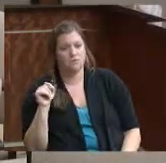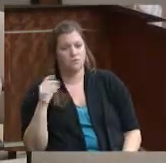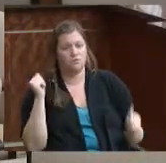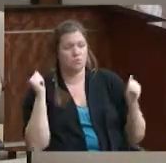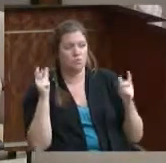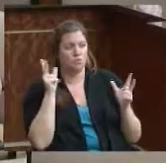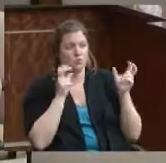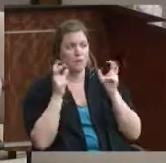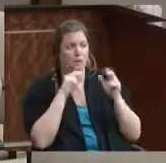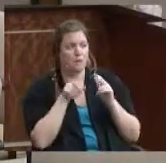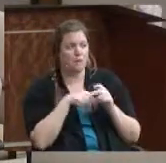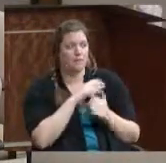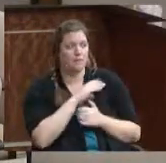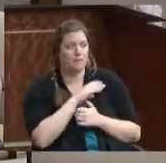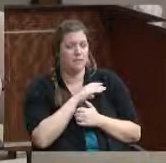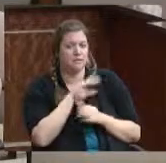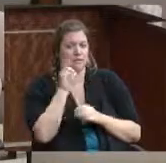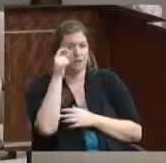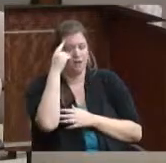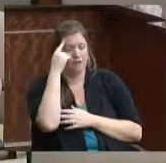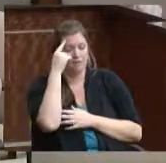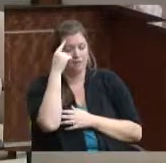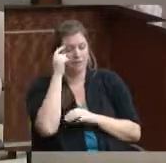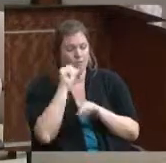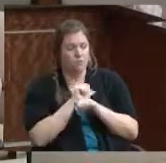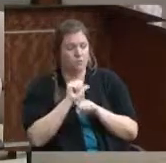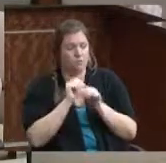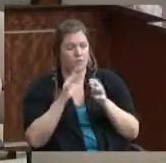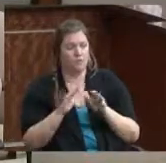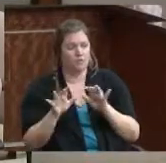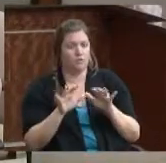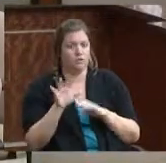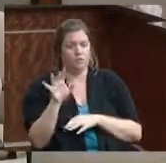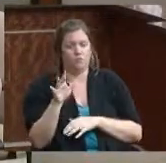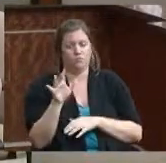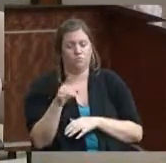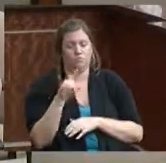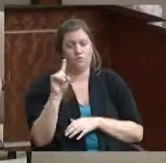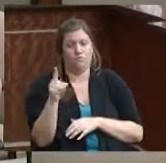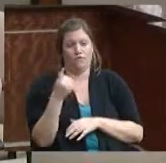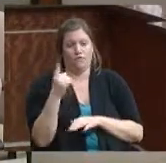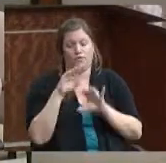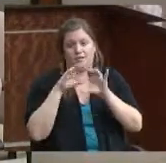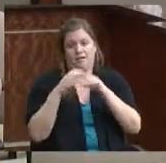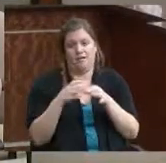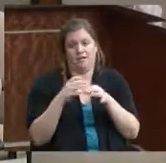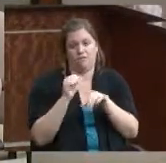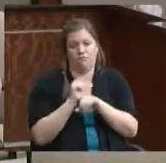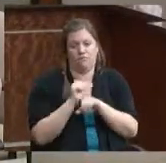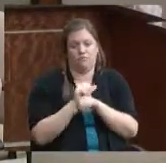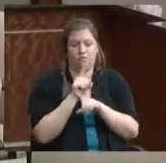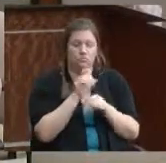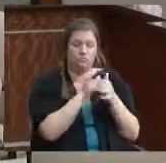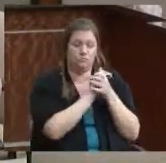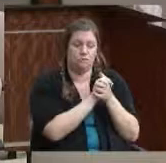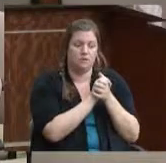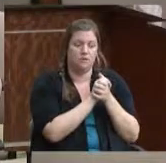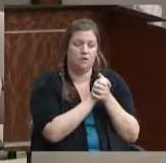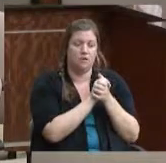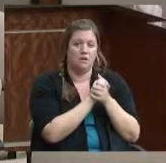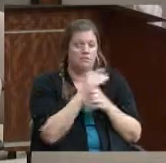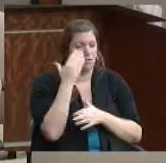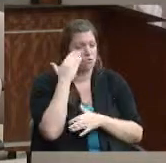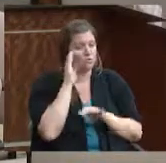you hear about the police and the government employees, they do a first-class job in this town. They should be congratulated, because I'm sure it's